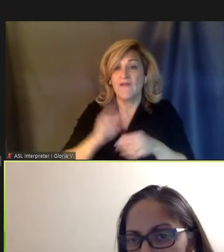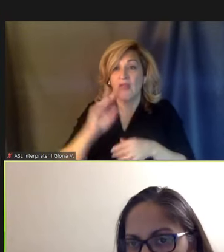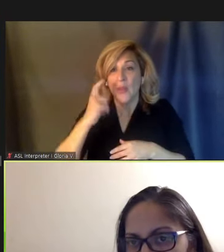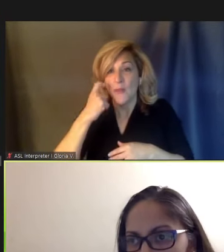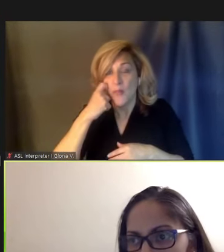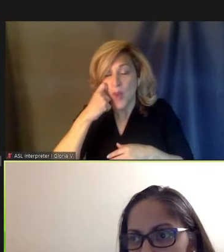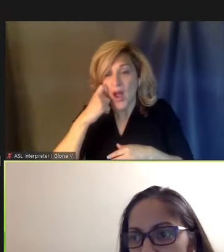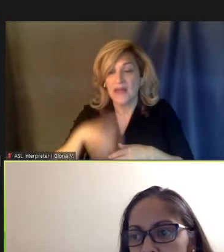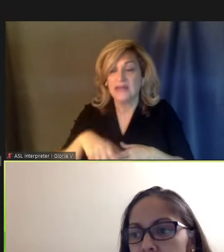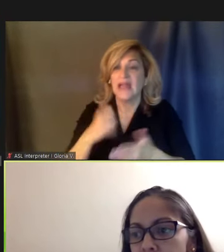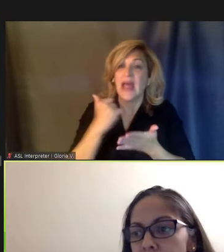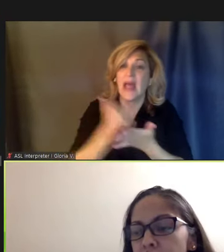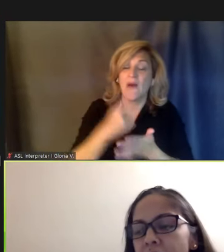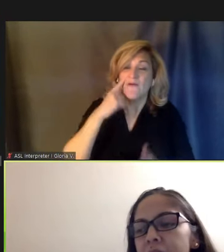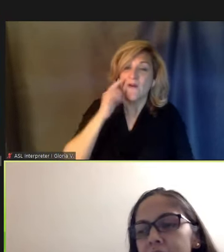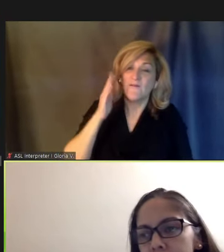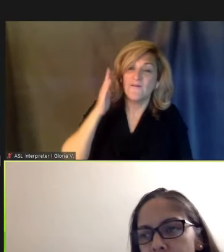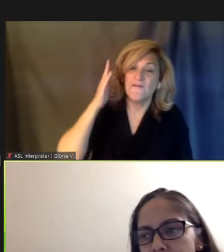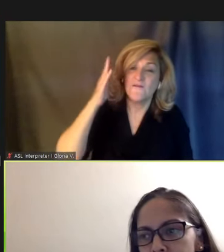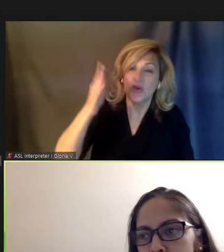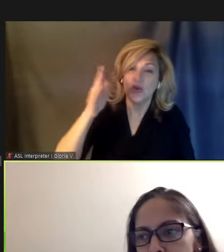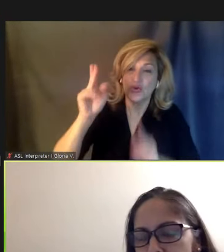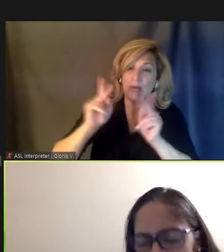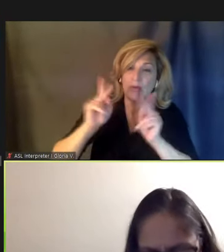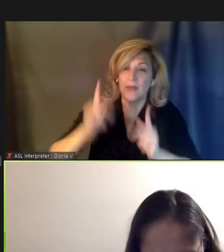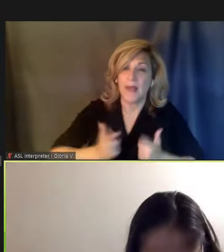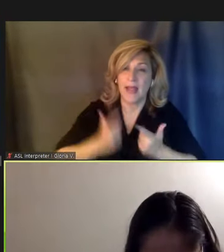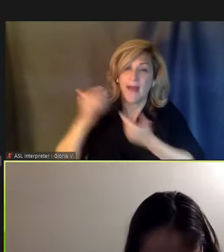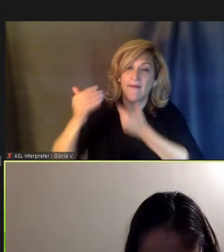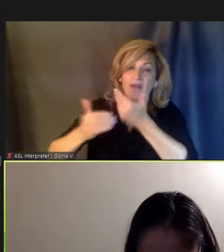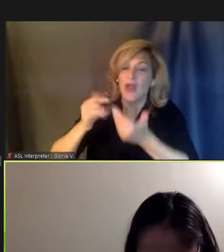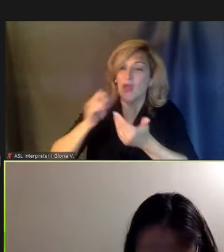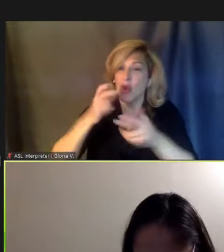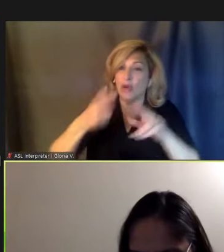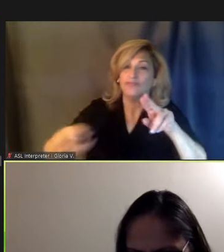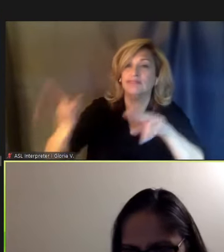future generations so that they don't have such high asthma rates.